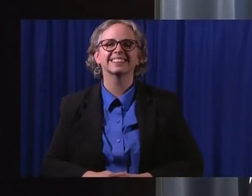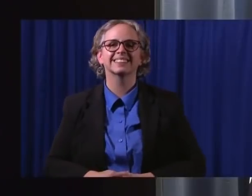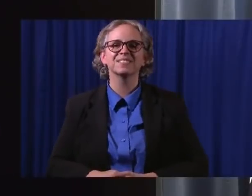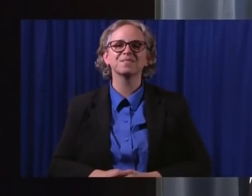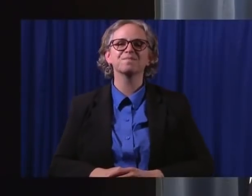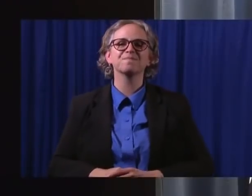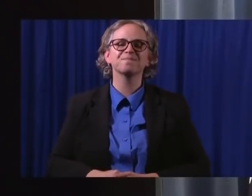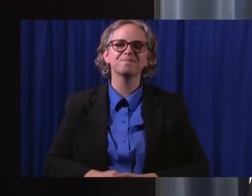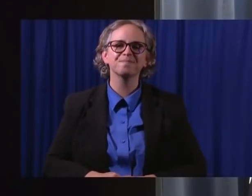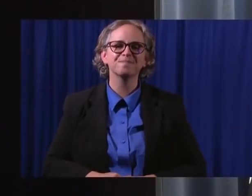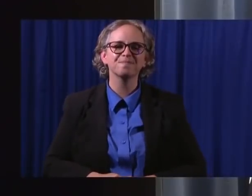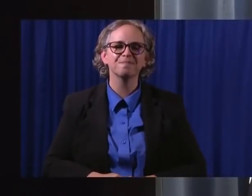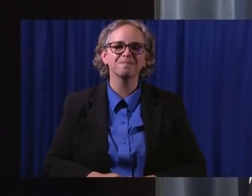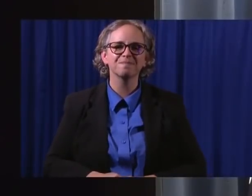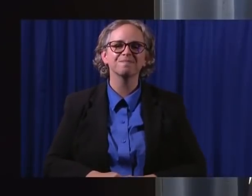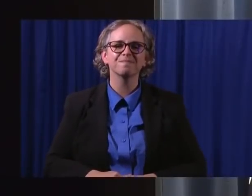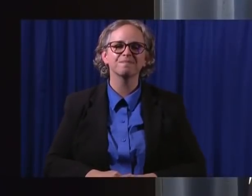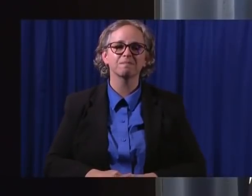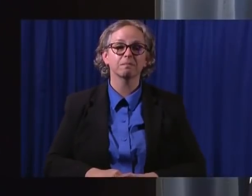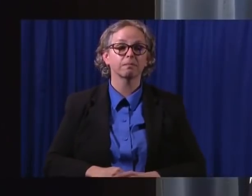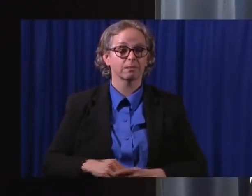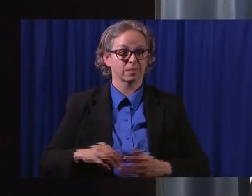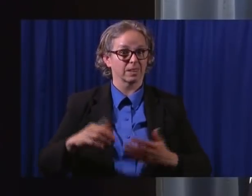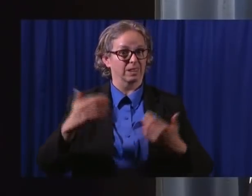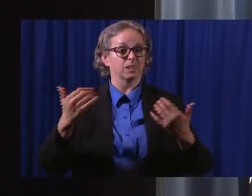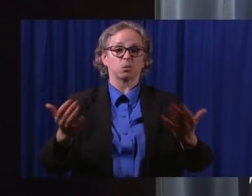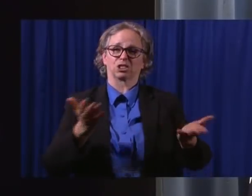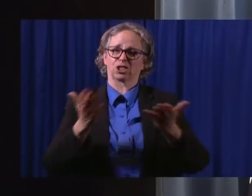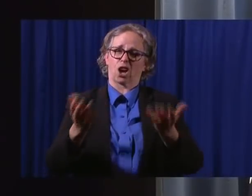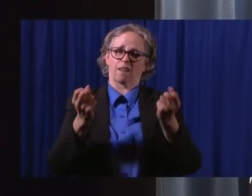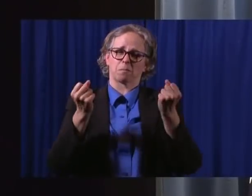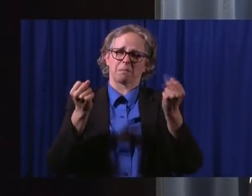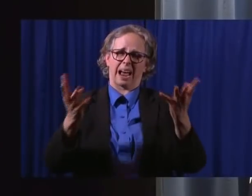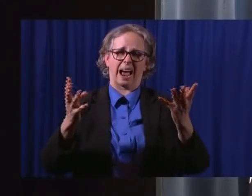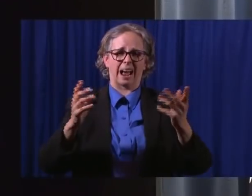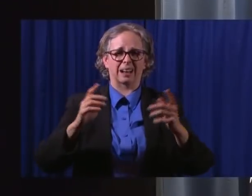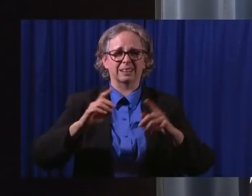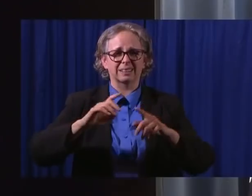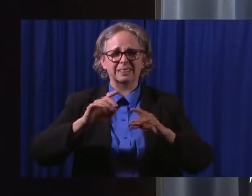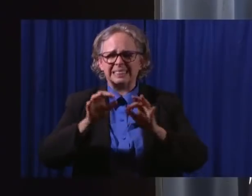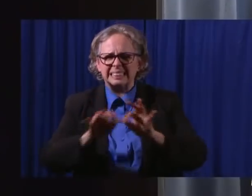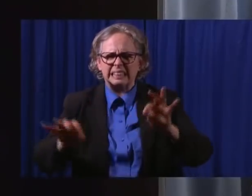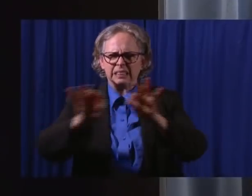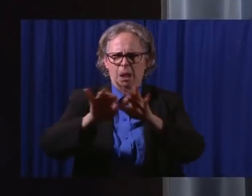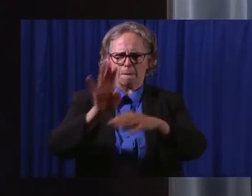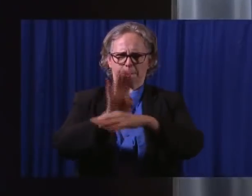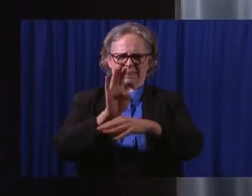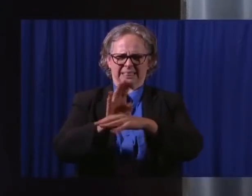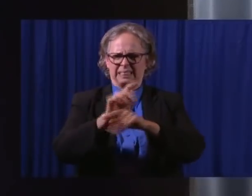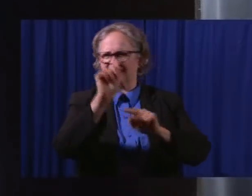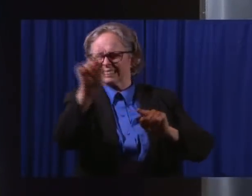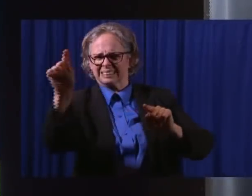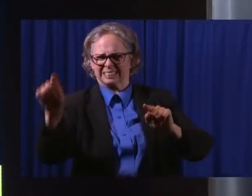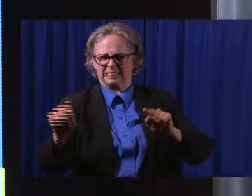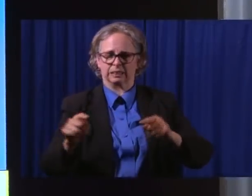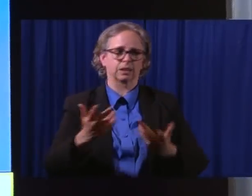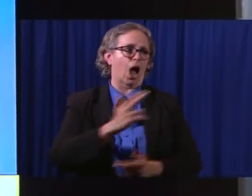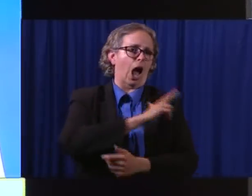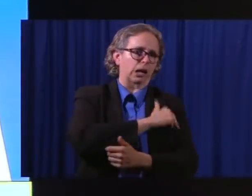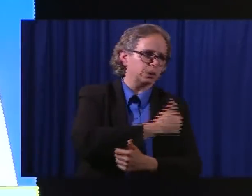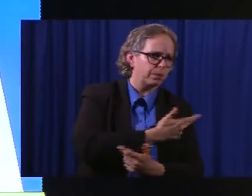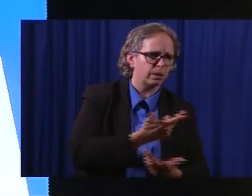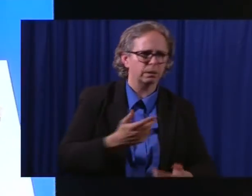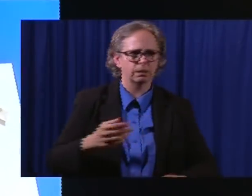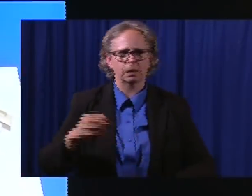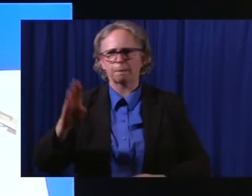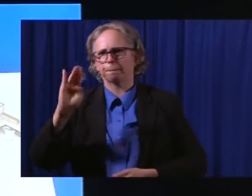We serve many essential businesses, 5 hospital systems, financial institutions, et cetera. And so